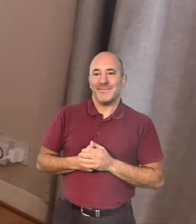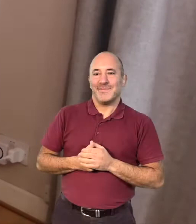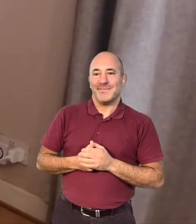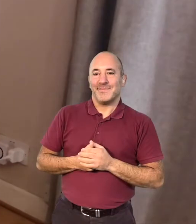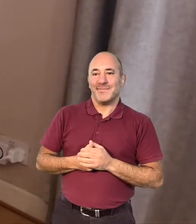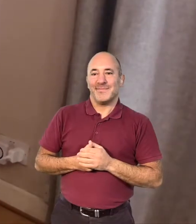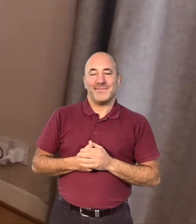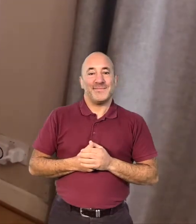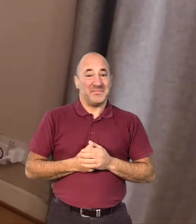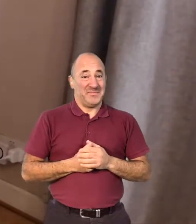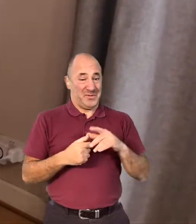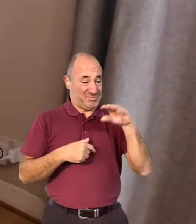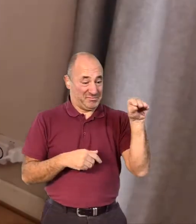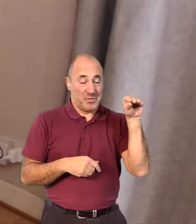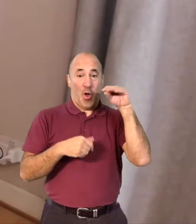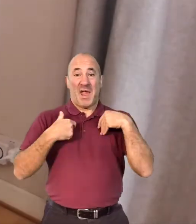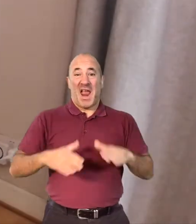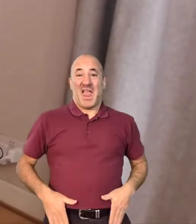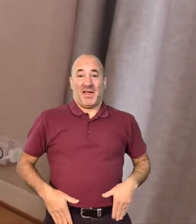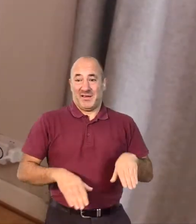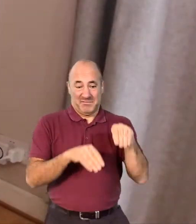I can get her to sit on my knee.